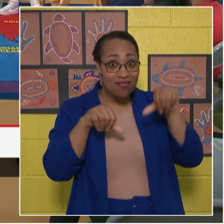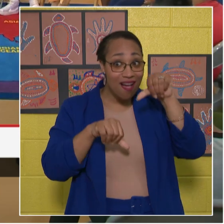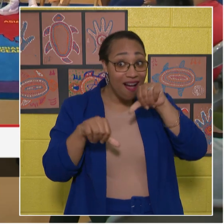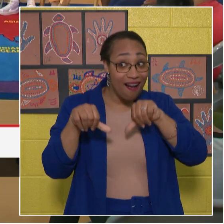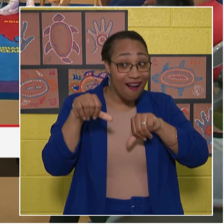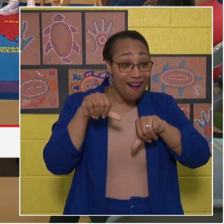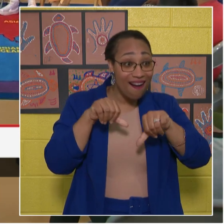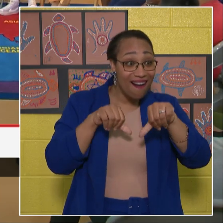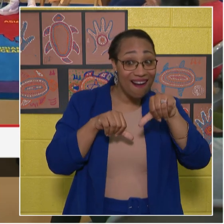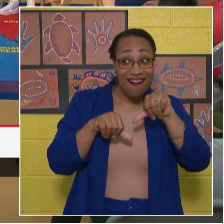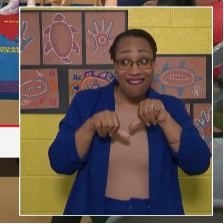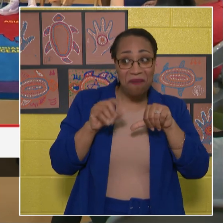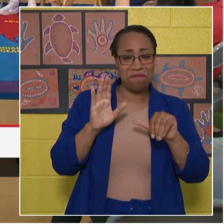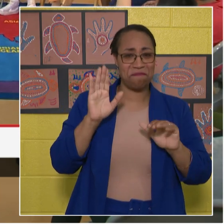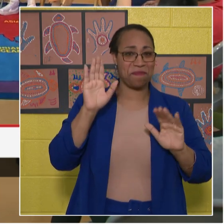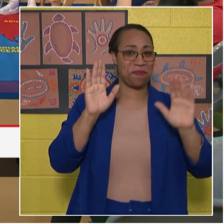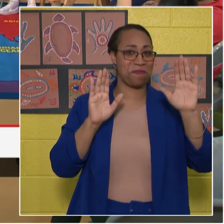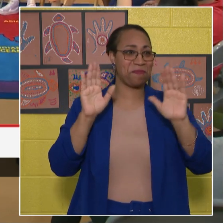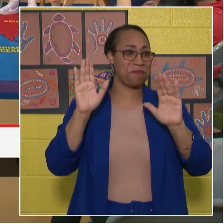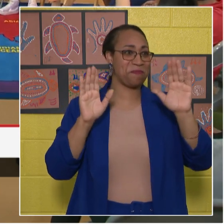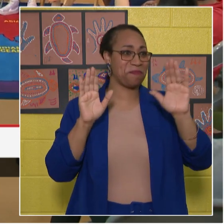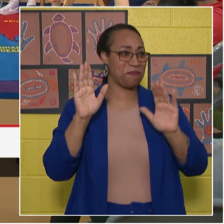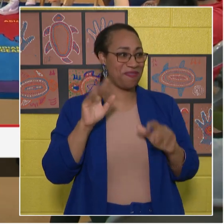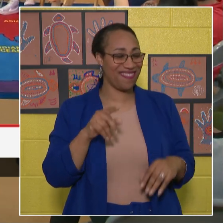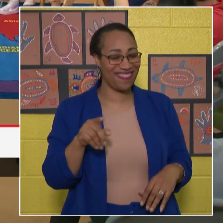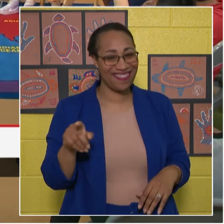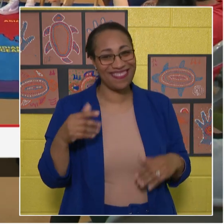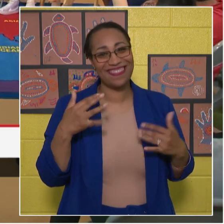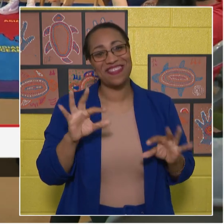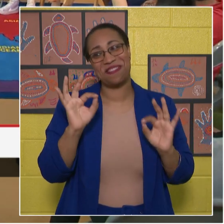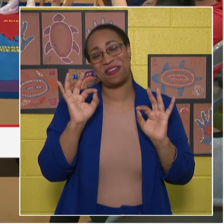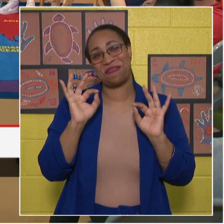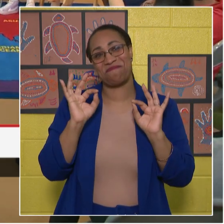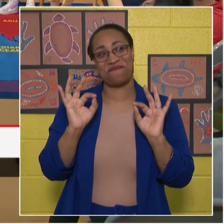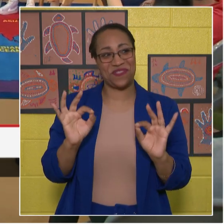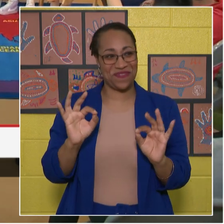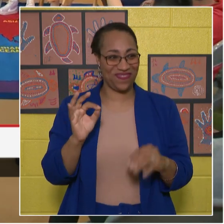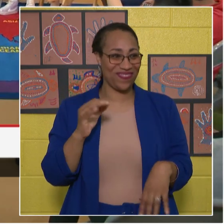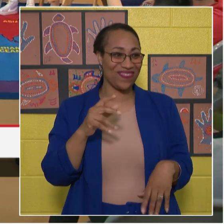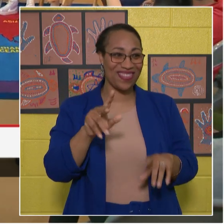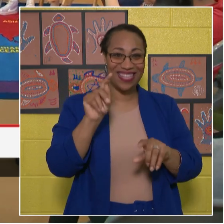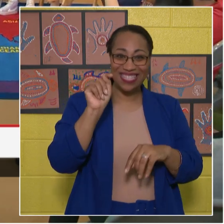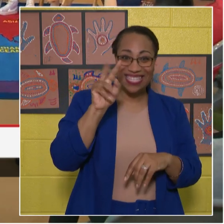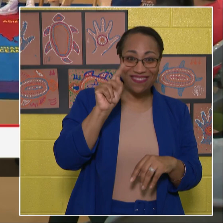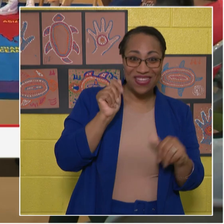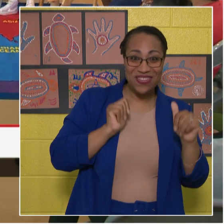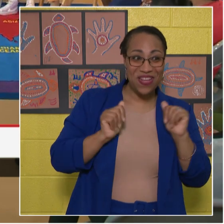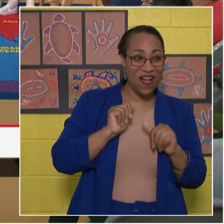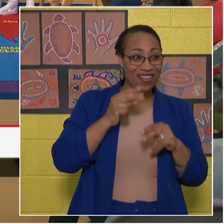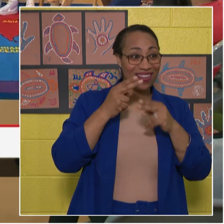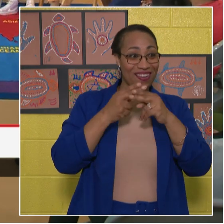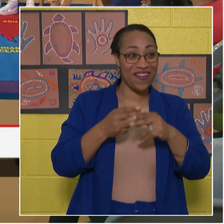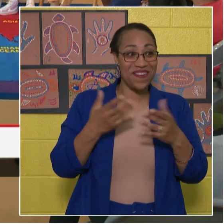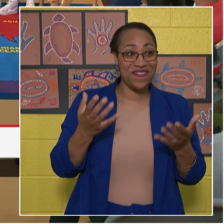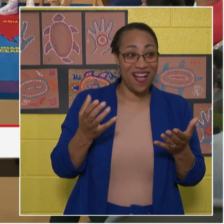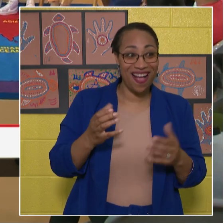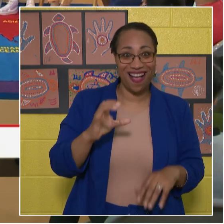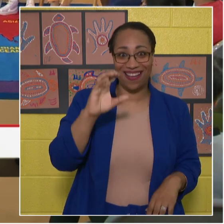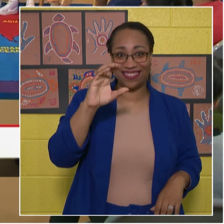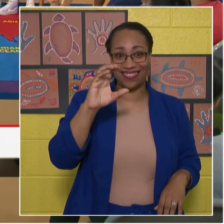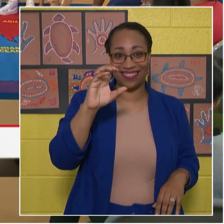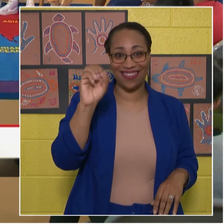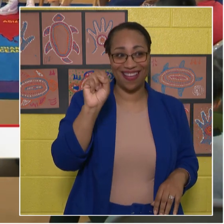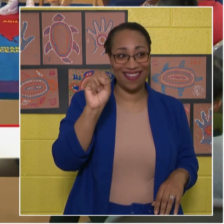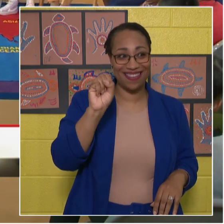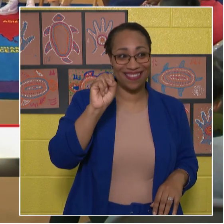science? Okay, that's good. And you may have even seen a show called CSI on TV that helps solve crimes,